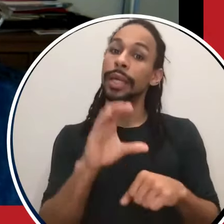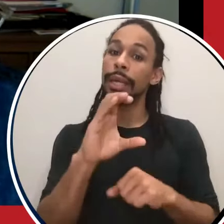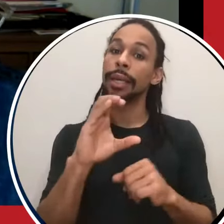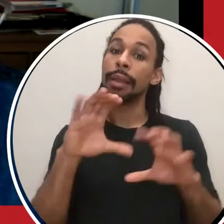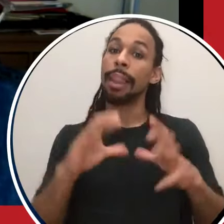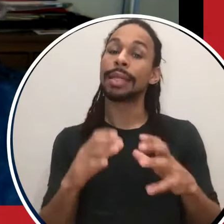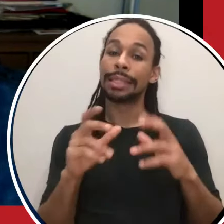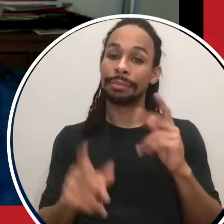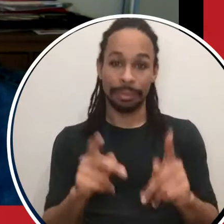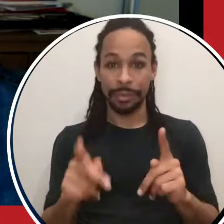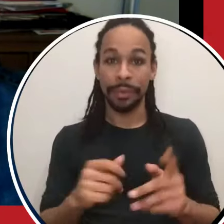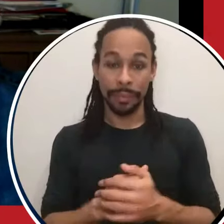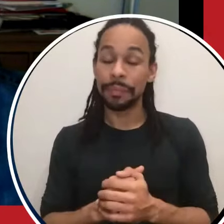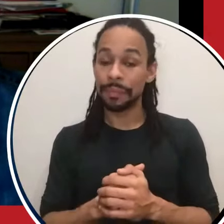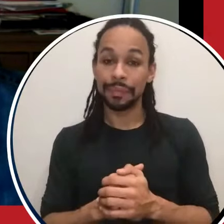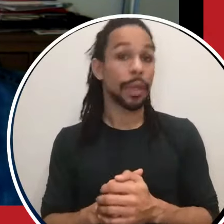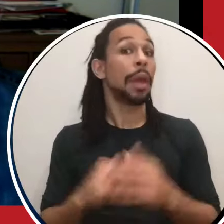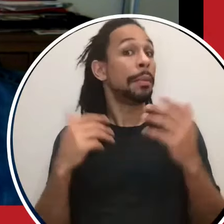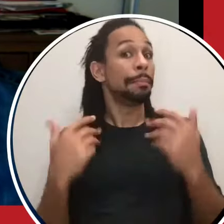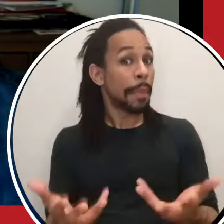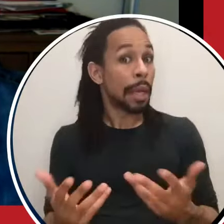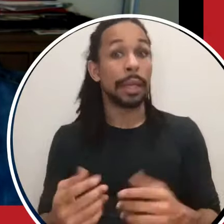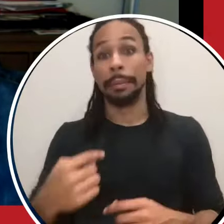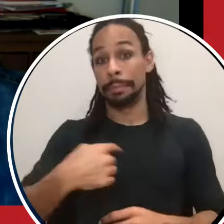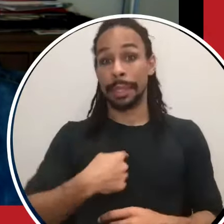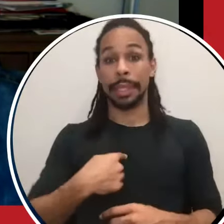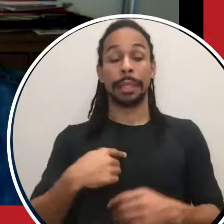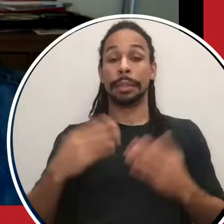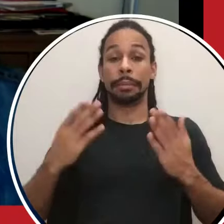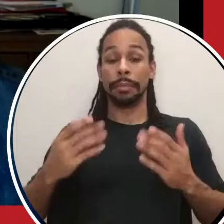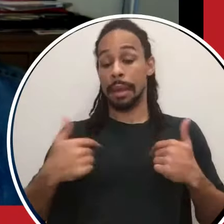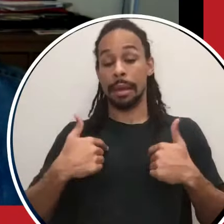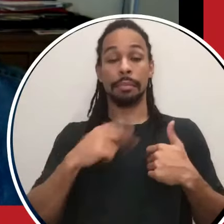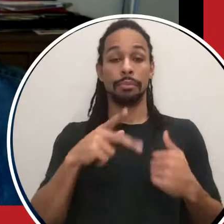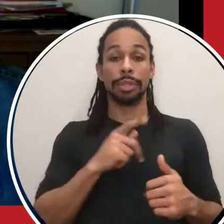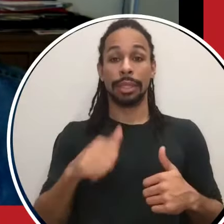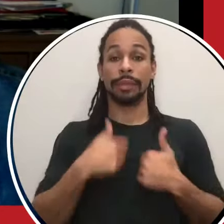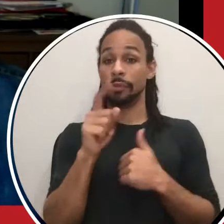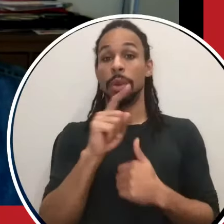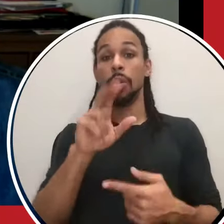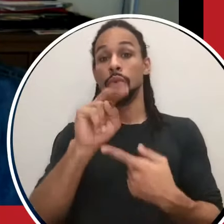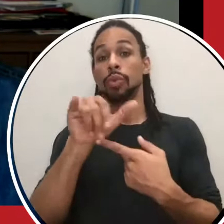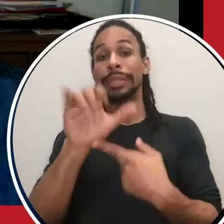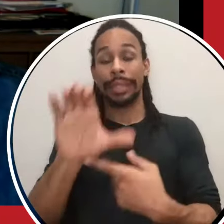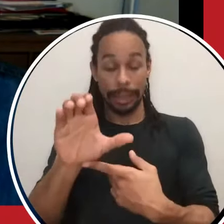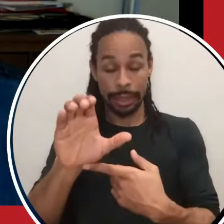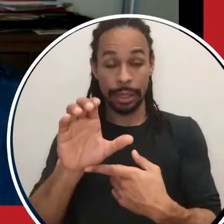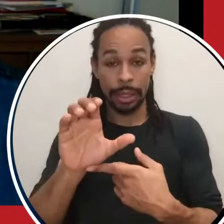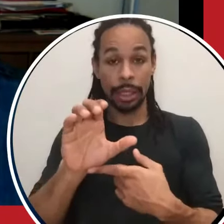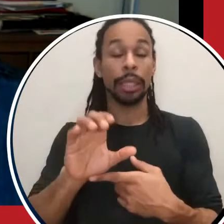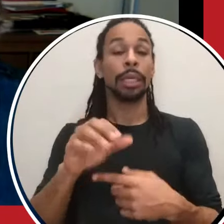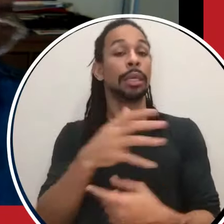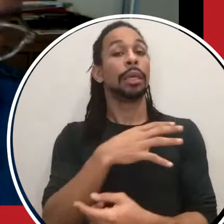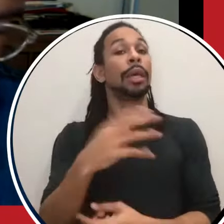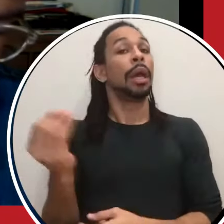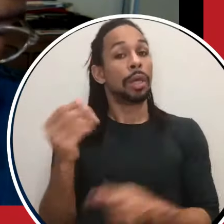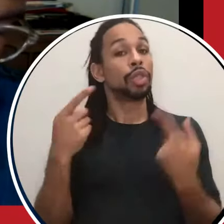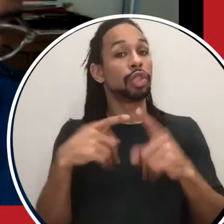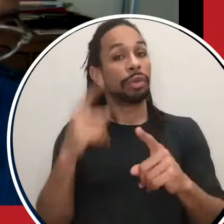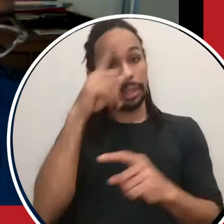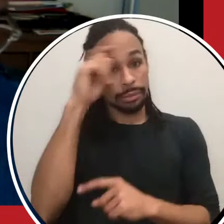that, though, you know, me personally living in New York City, you know, one of the things that we really got into over the summer with the